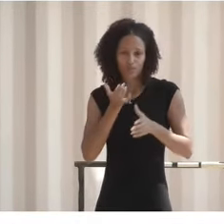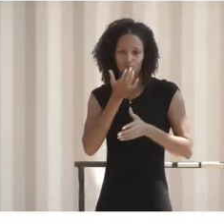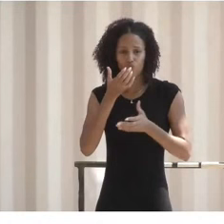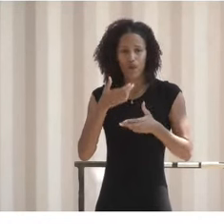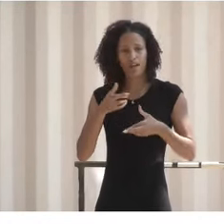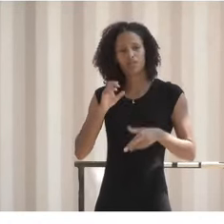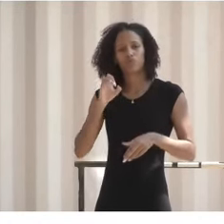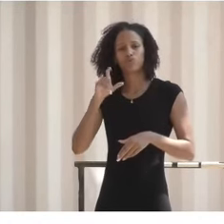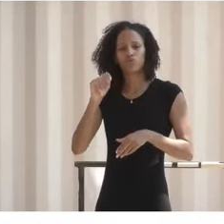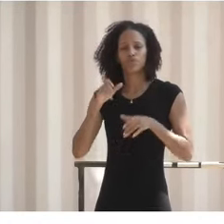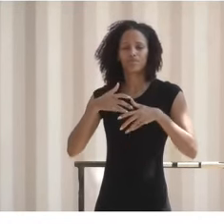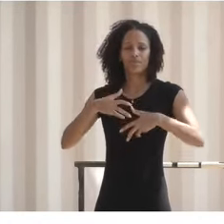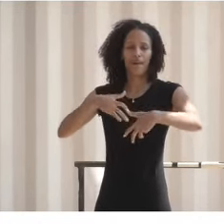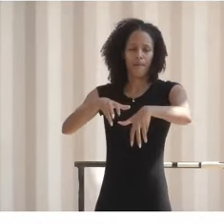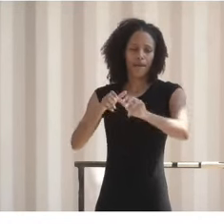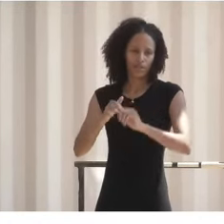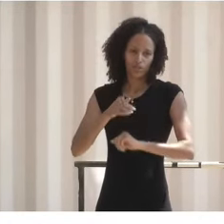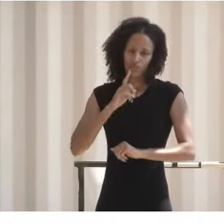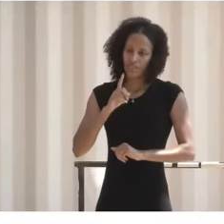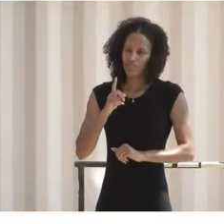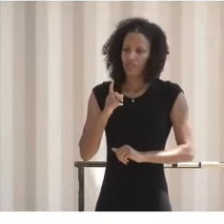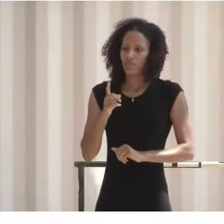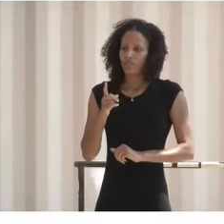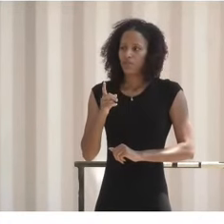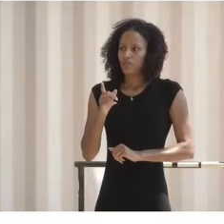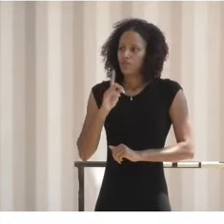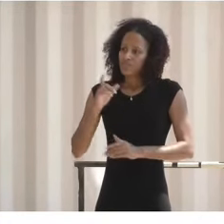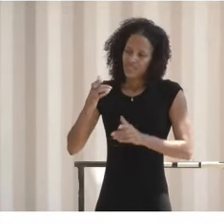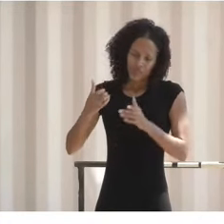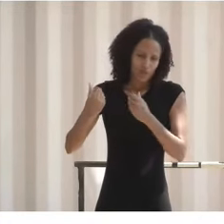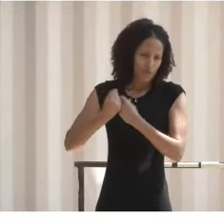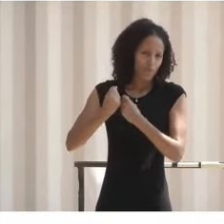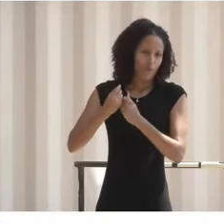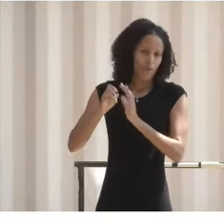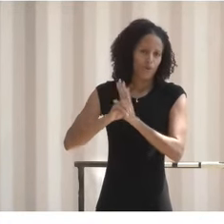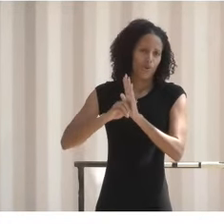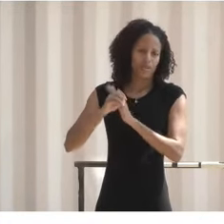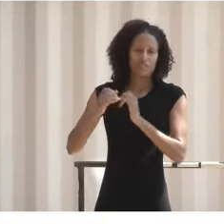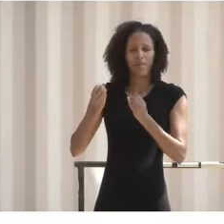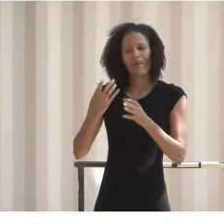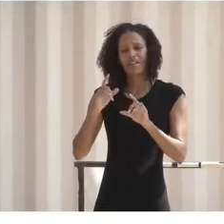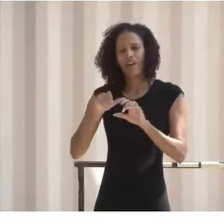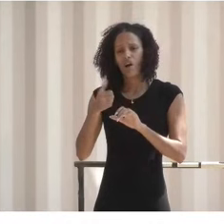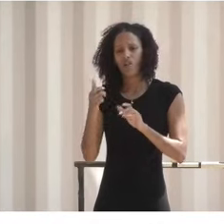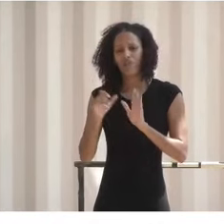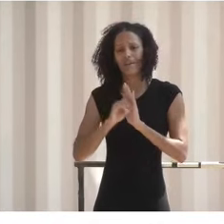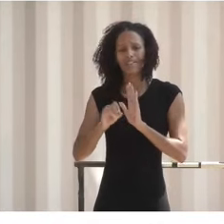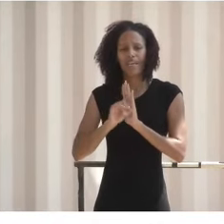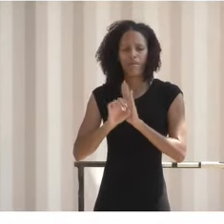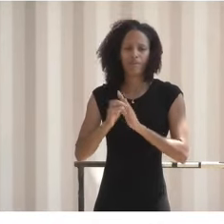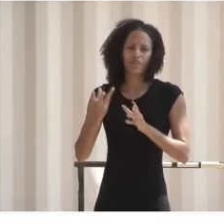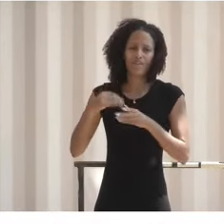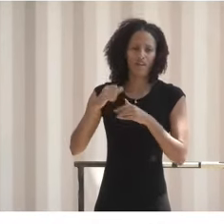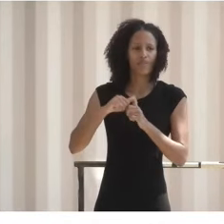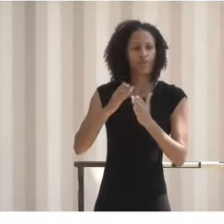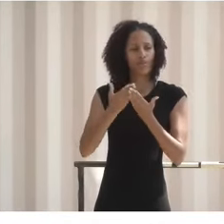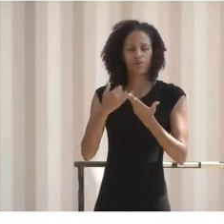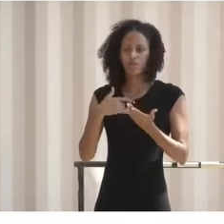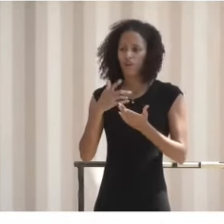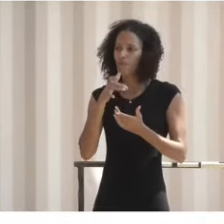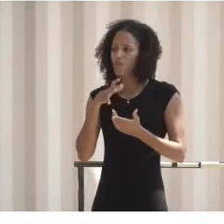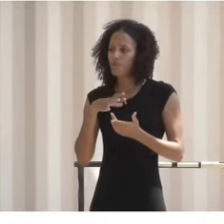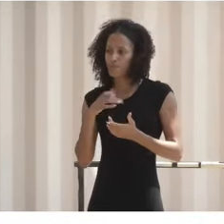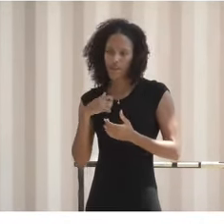bring green infrastructure to the low-lying parts of New Orleans. And there are many other examples like that in the book of women that have really led the